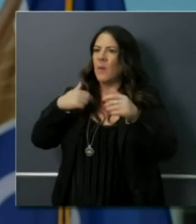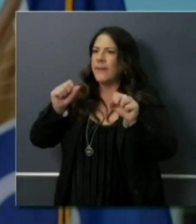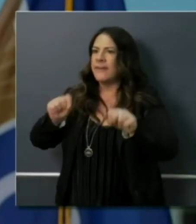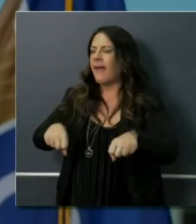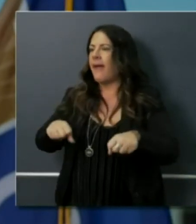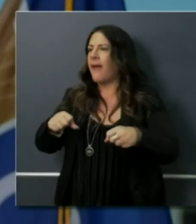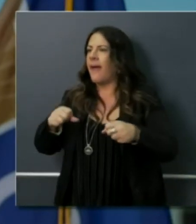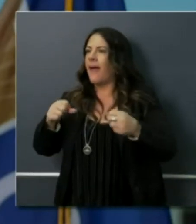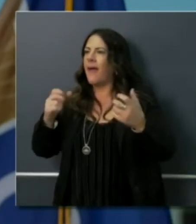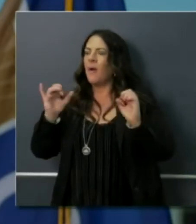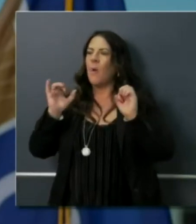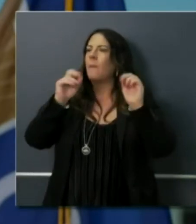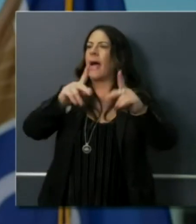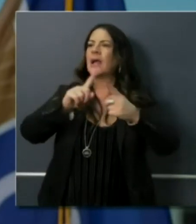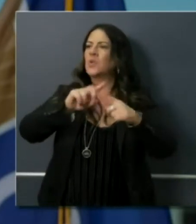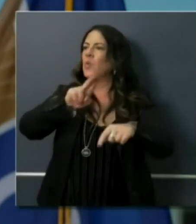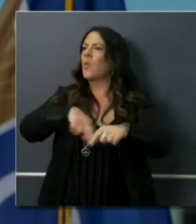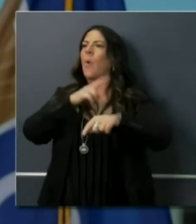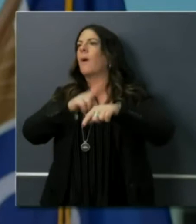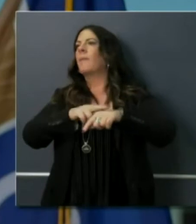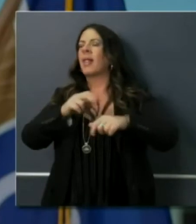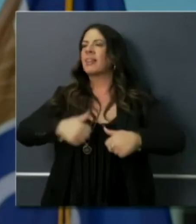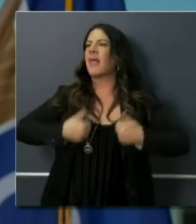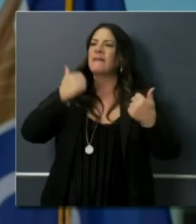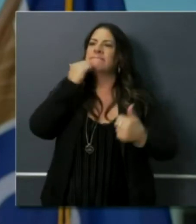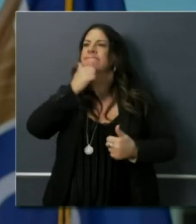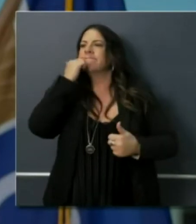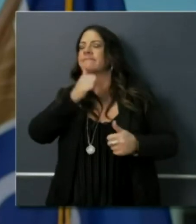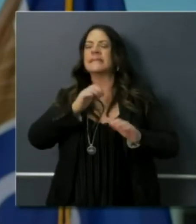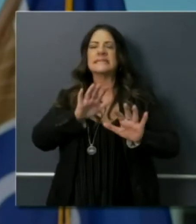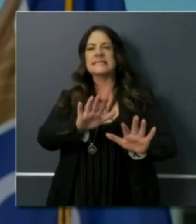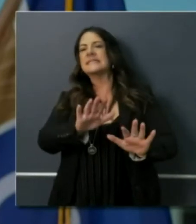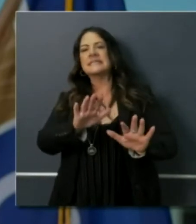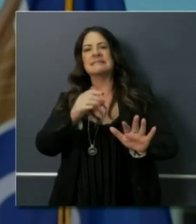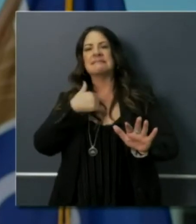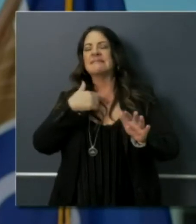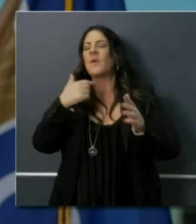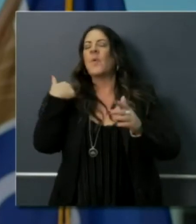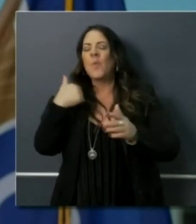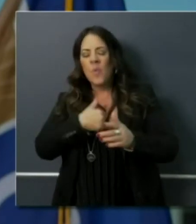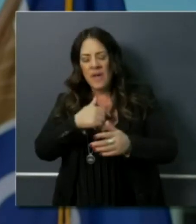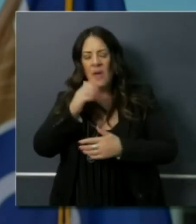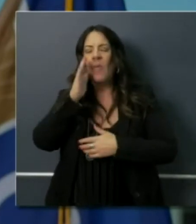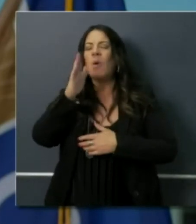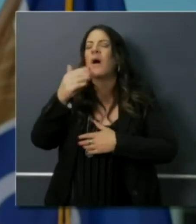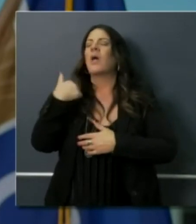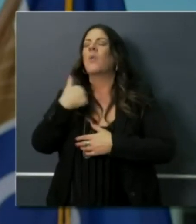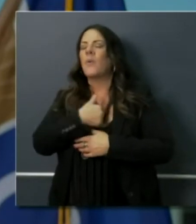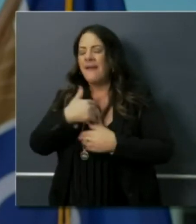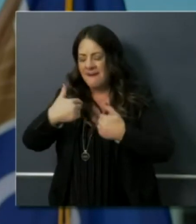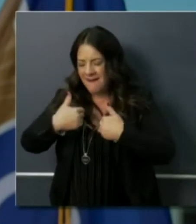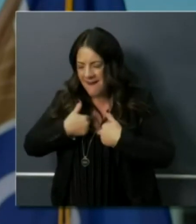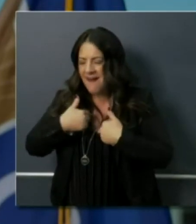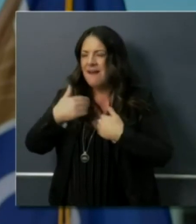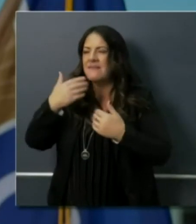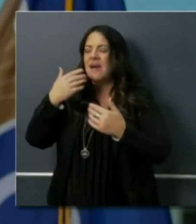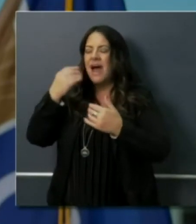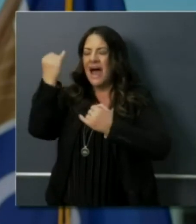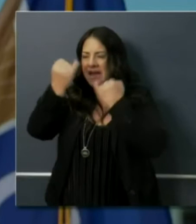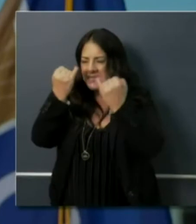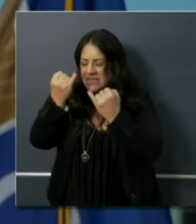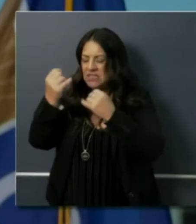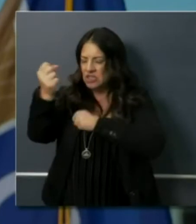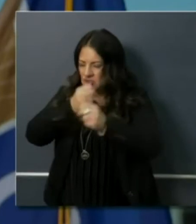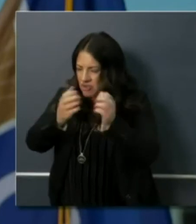when we can go back to some semblance of normalcy? We have detailed strategies that we're working on that we're very close